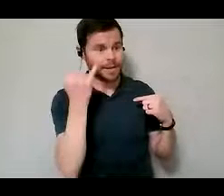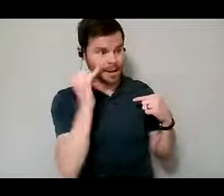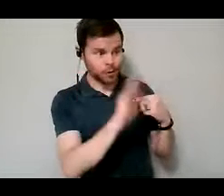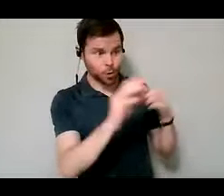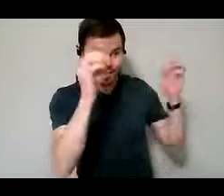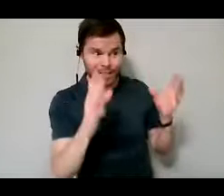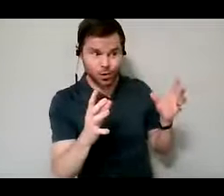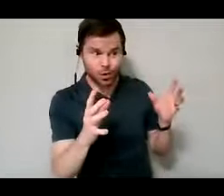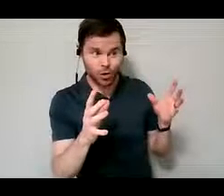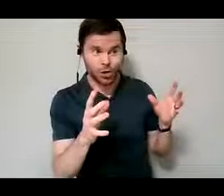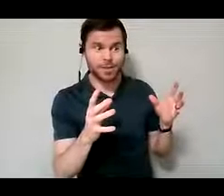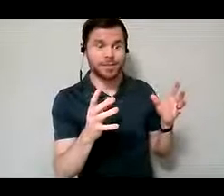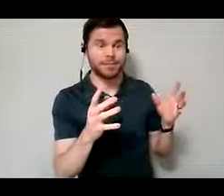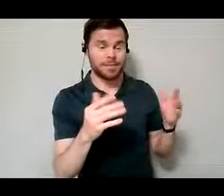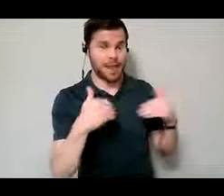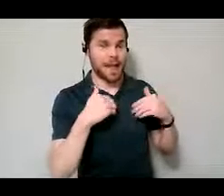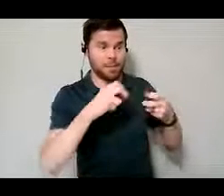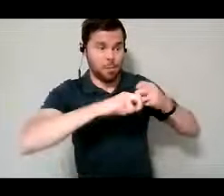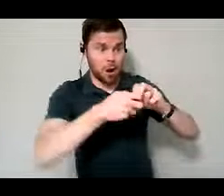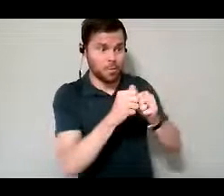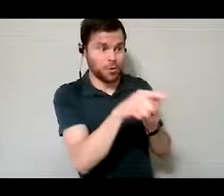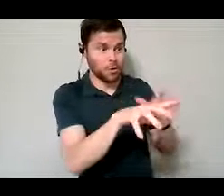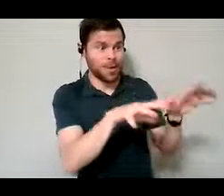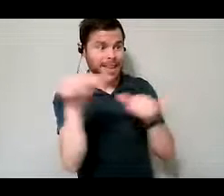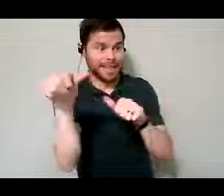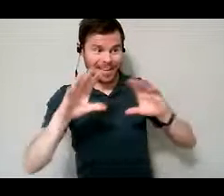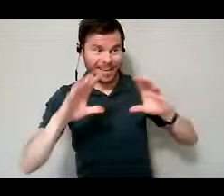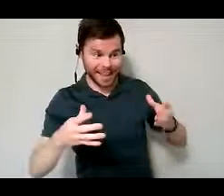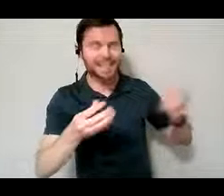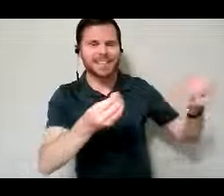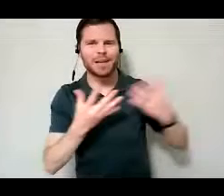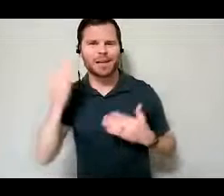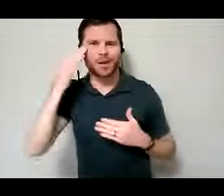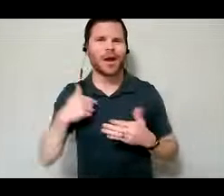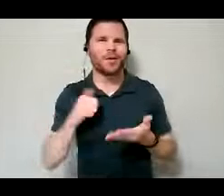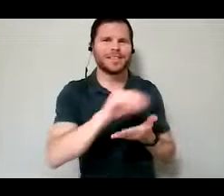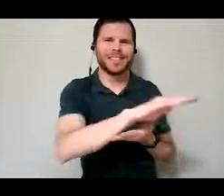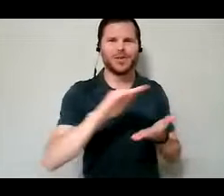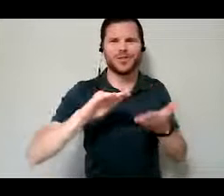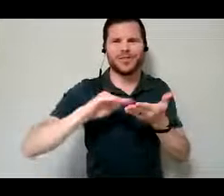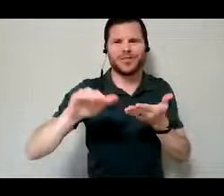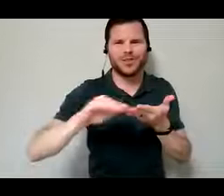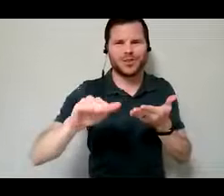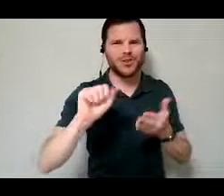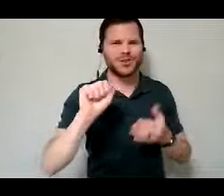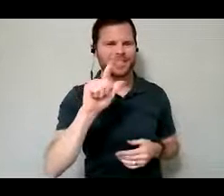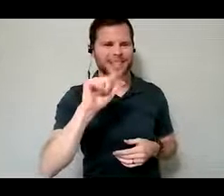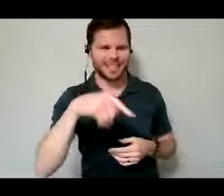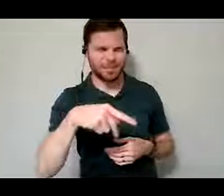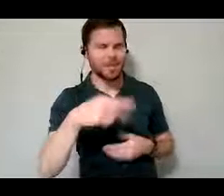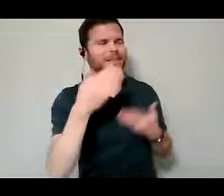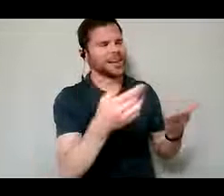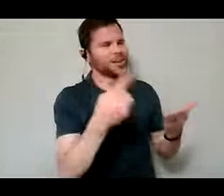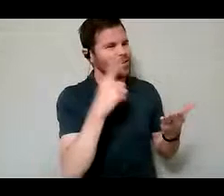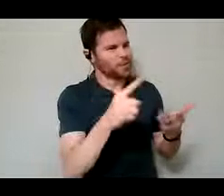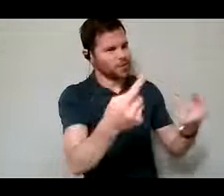me know. I will send you an excuse slip. But thank you again for taking your time out of your day to be here to present